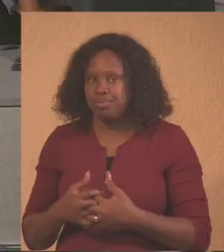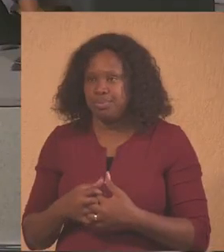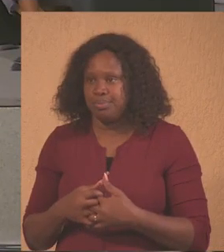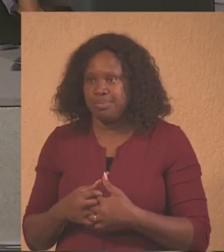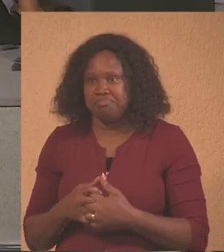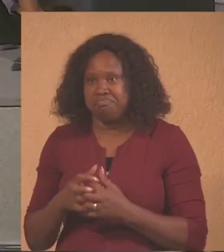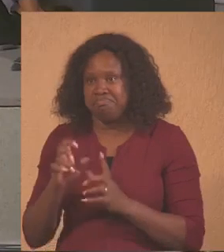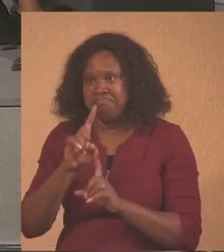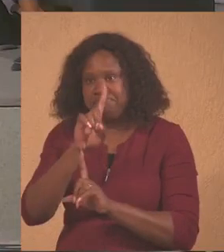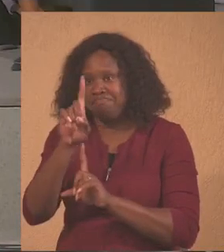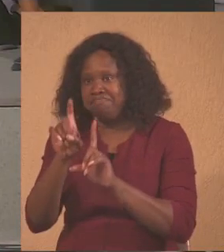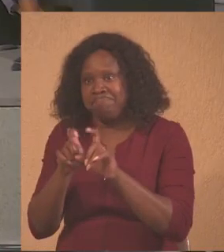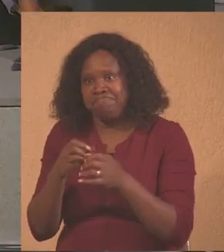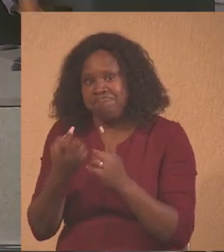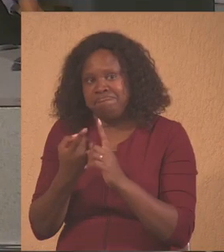Any questions?